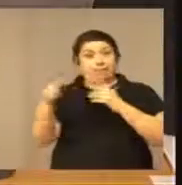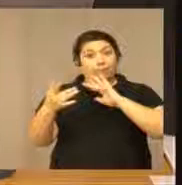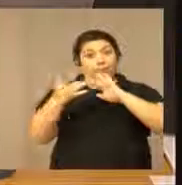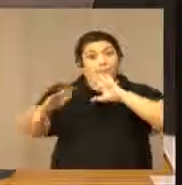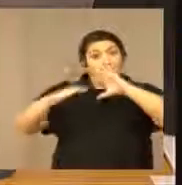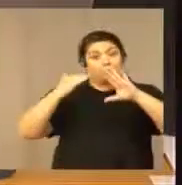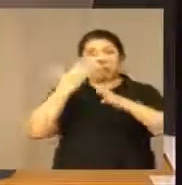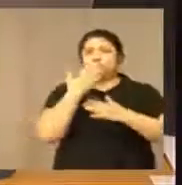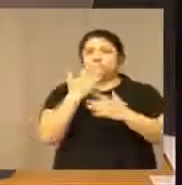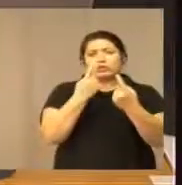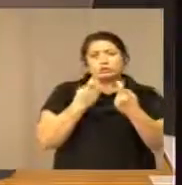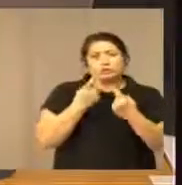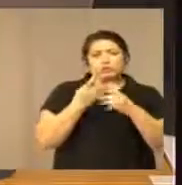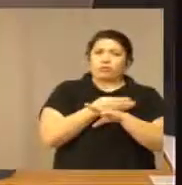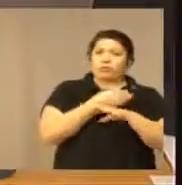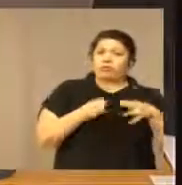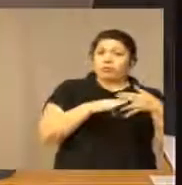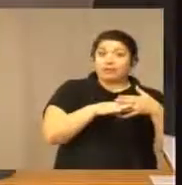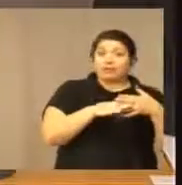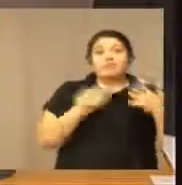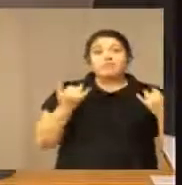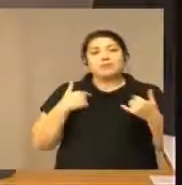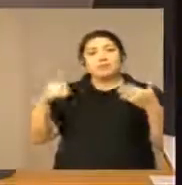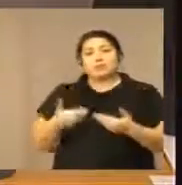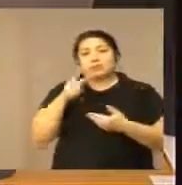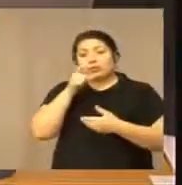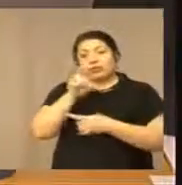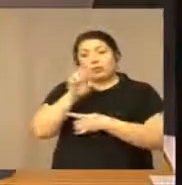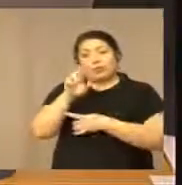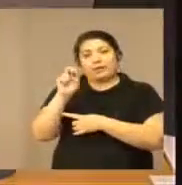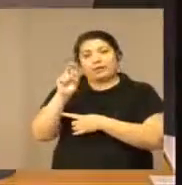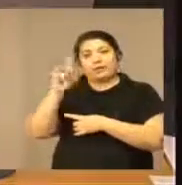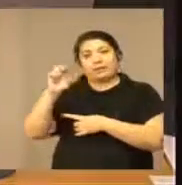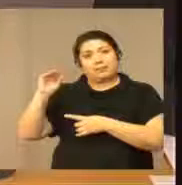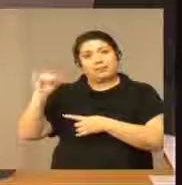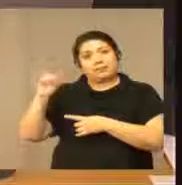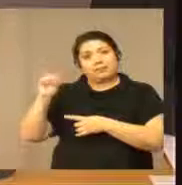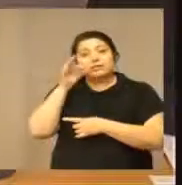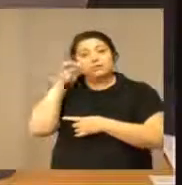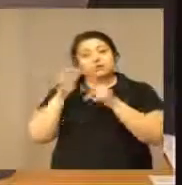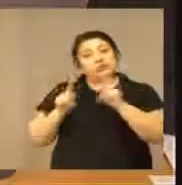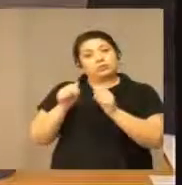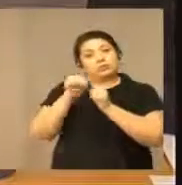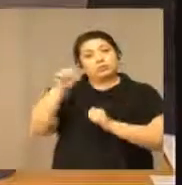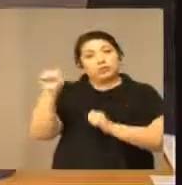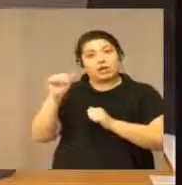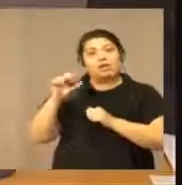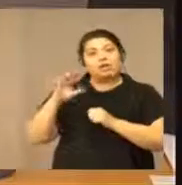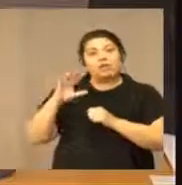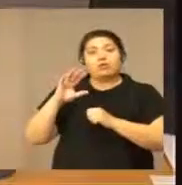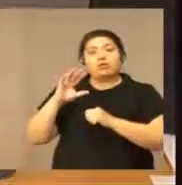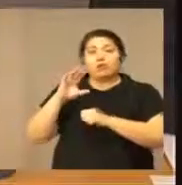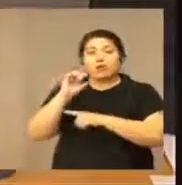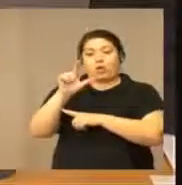to introduce our next speaker, who is Doreen Demas of the Indigenous Persons with Disabilities Global Network